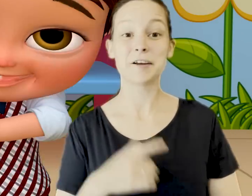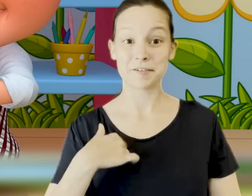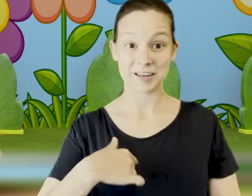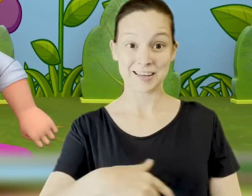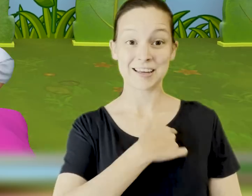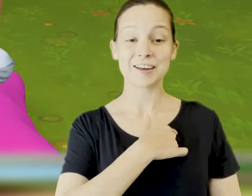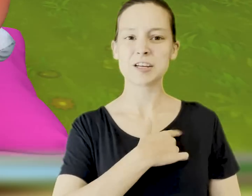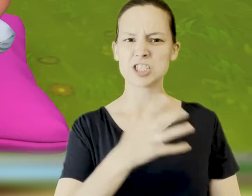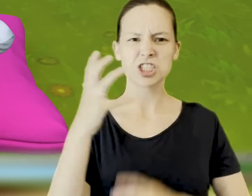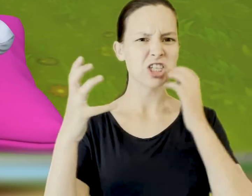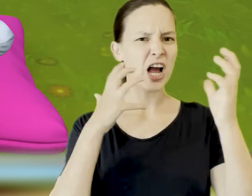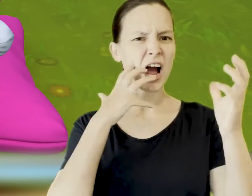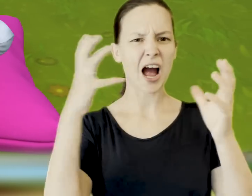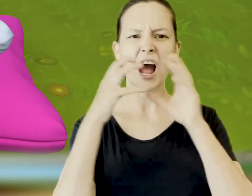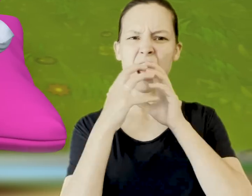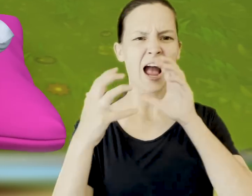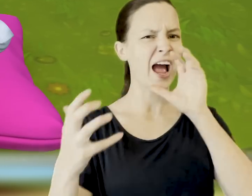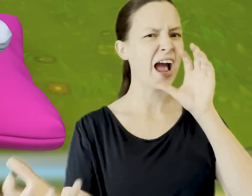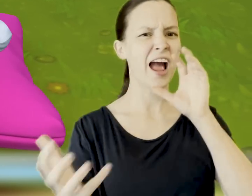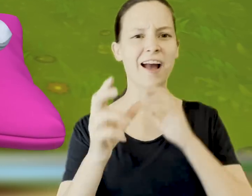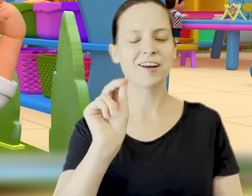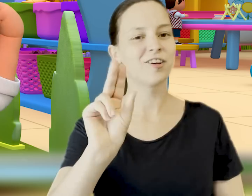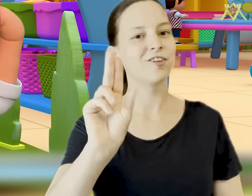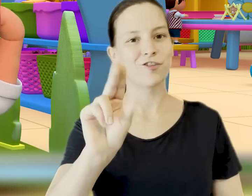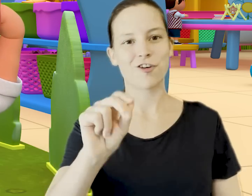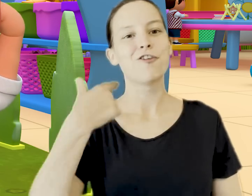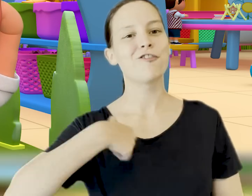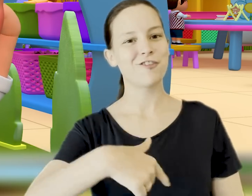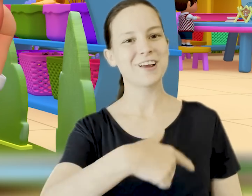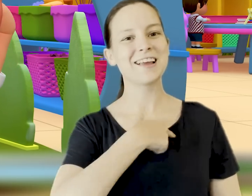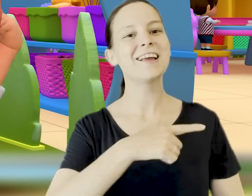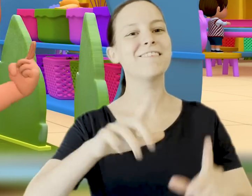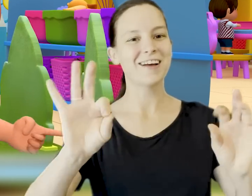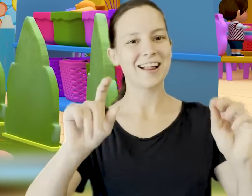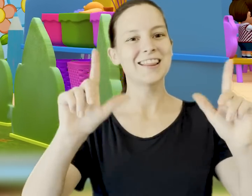la la we don't shout and we don't